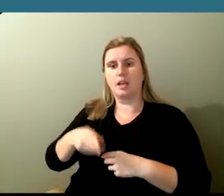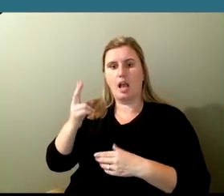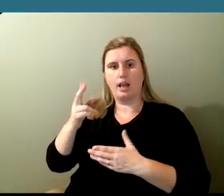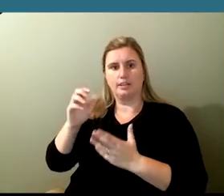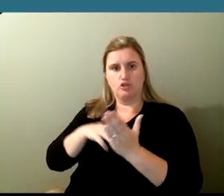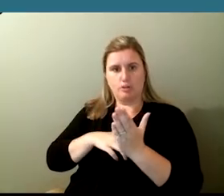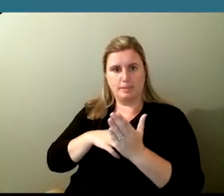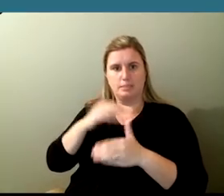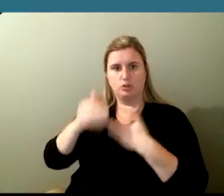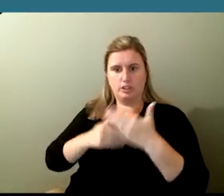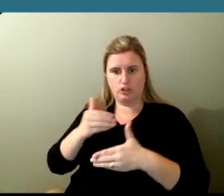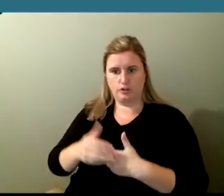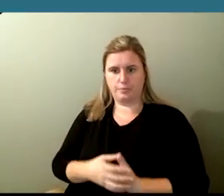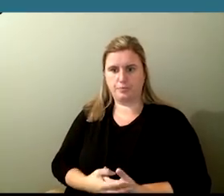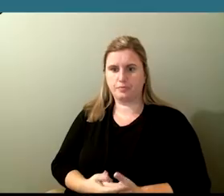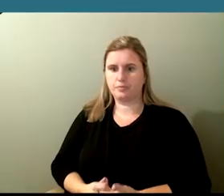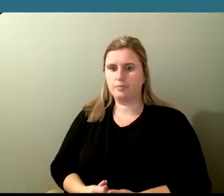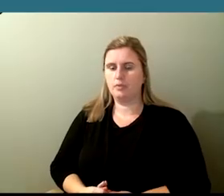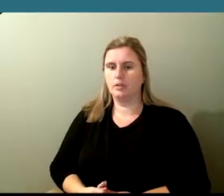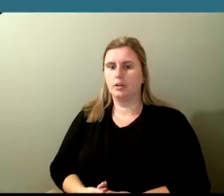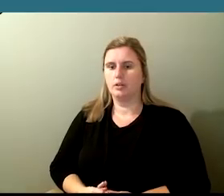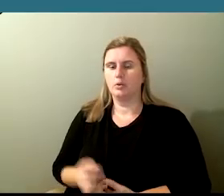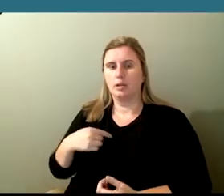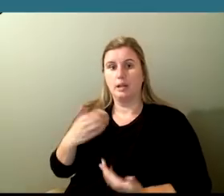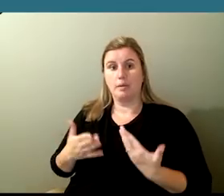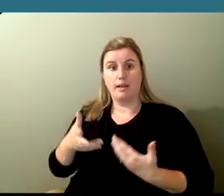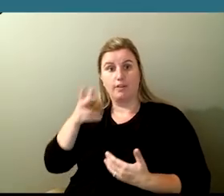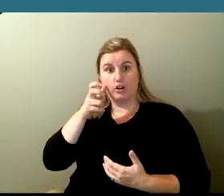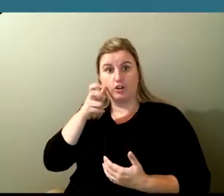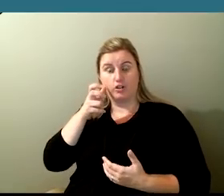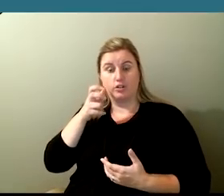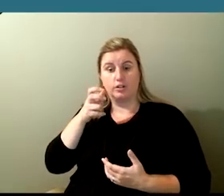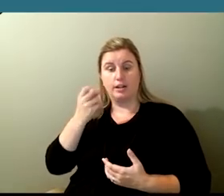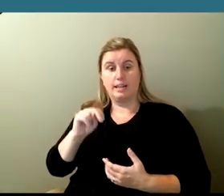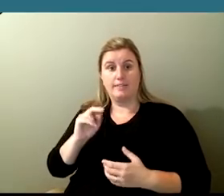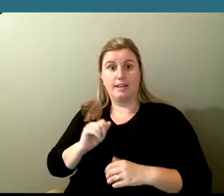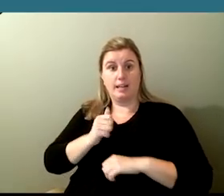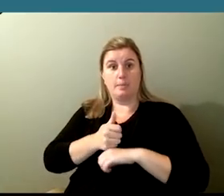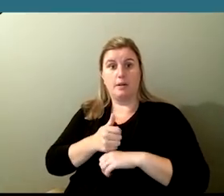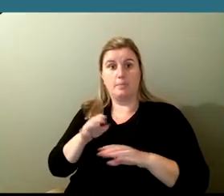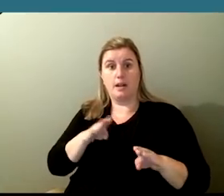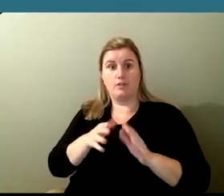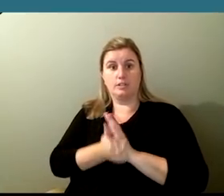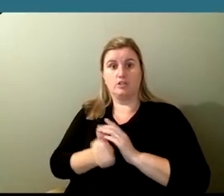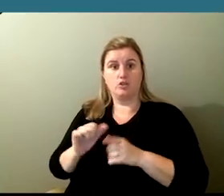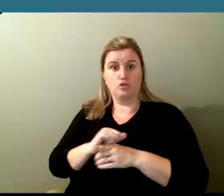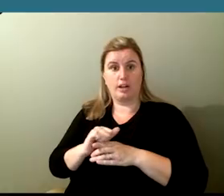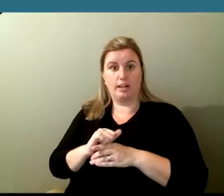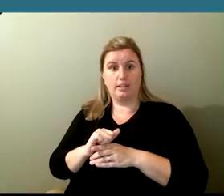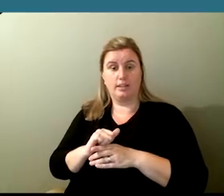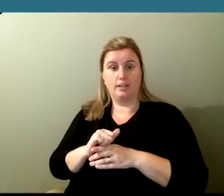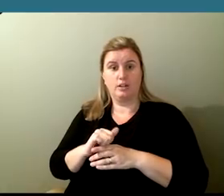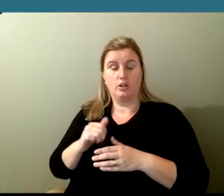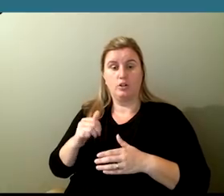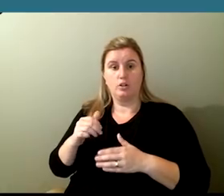procedure. Okay. We may have heard and even implemented behavioral skills training